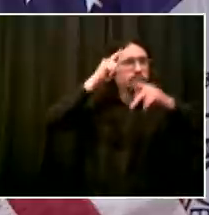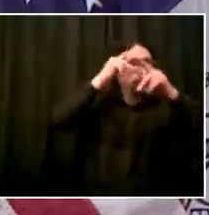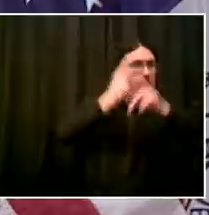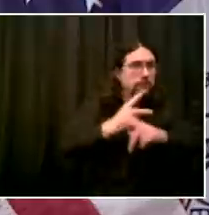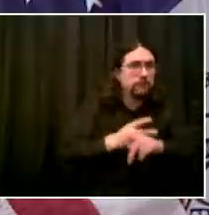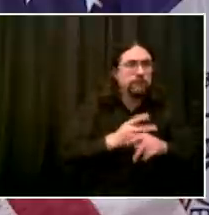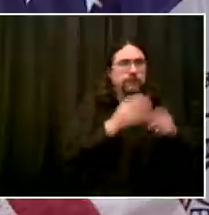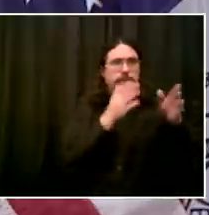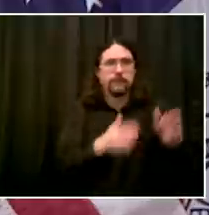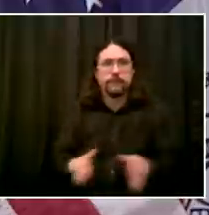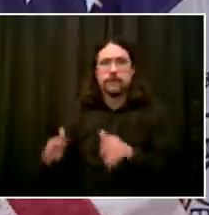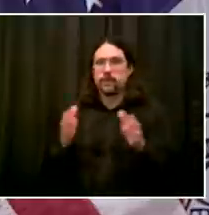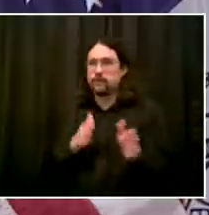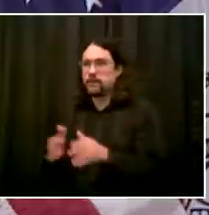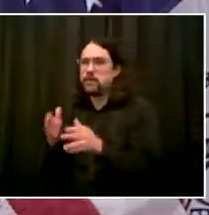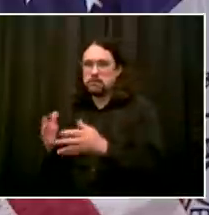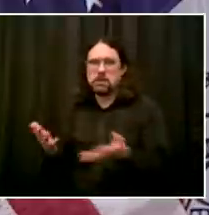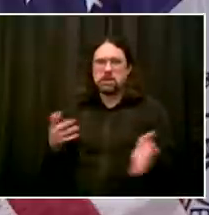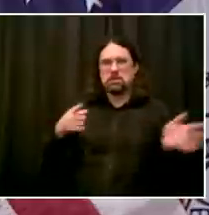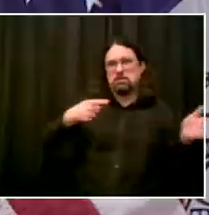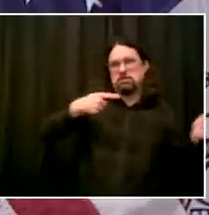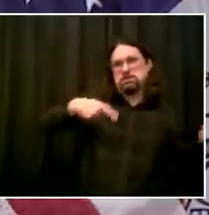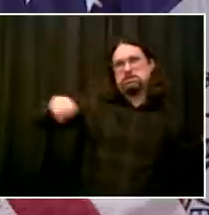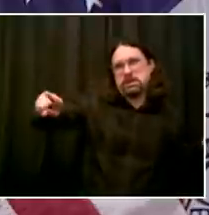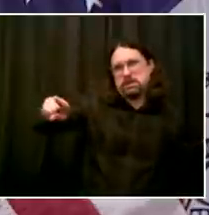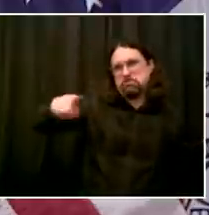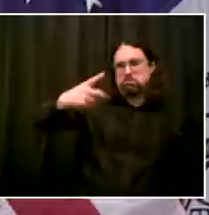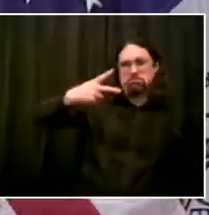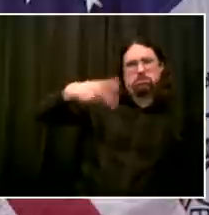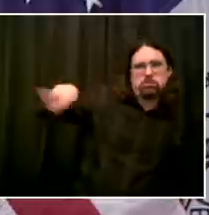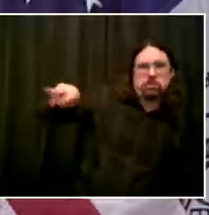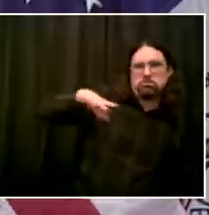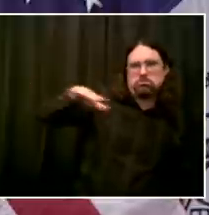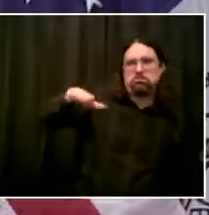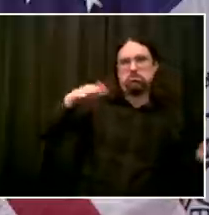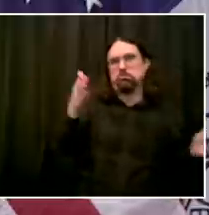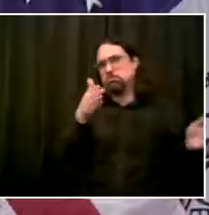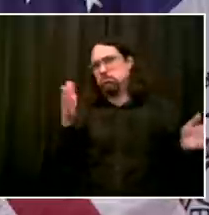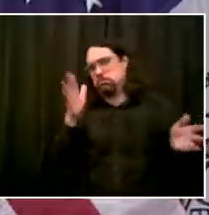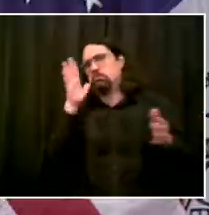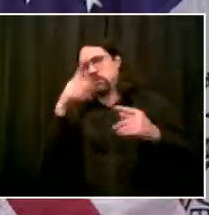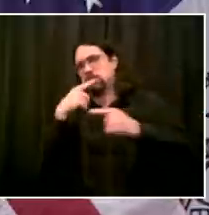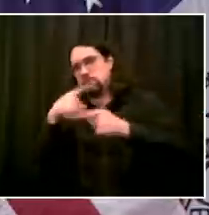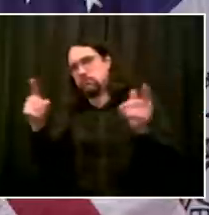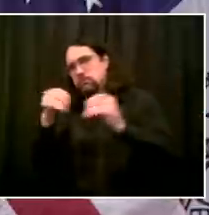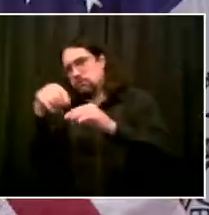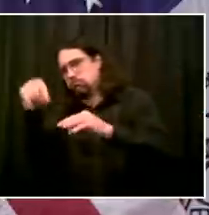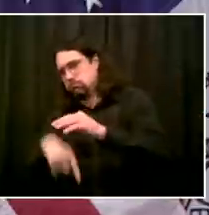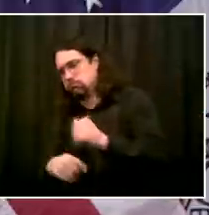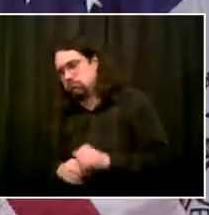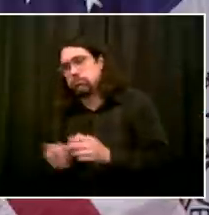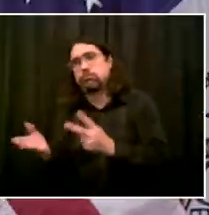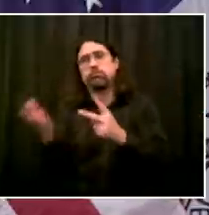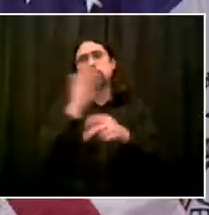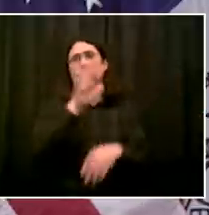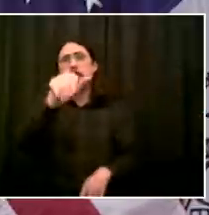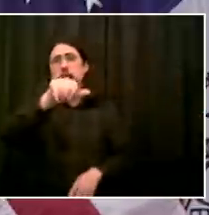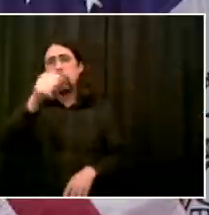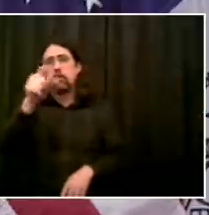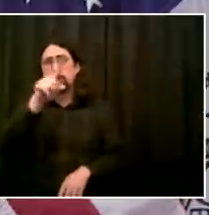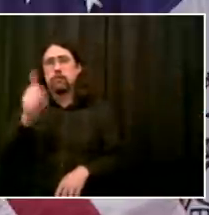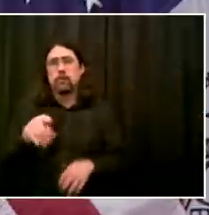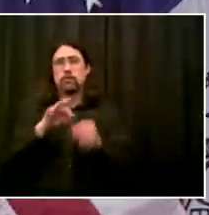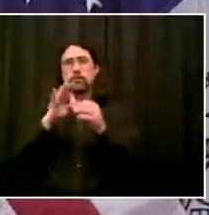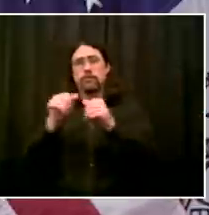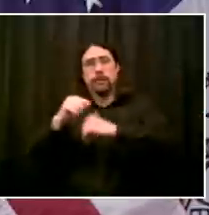then on the beaches, yeah, you can walk, you can sit down, you can bring a chair, you can bring a blanket, but you have to follow the same concepts.